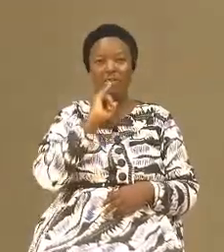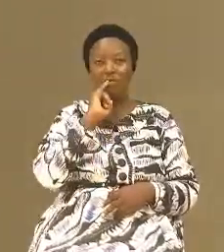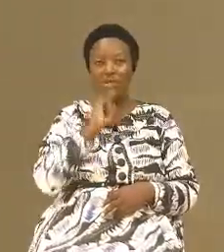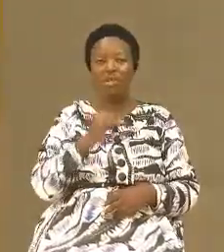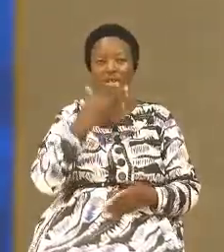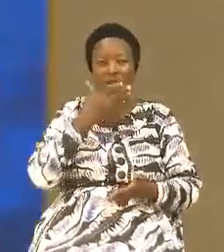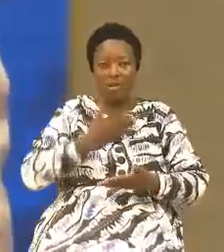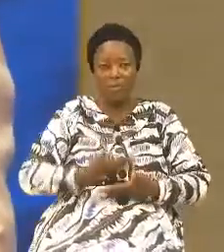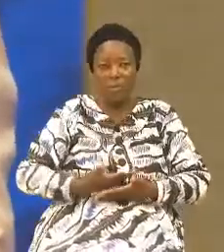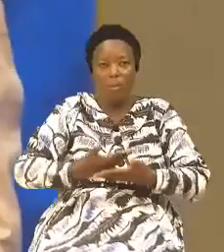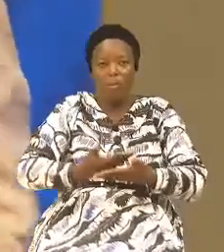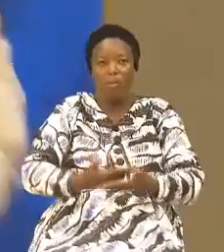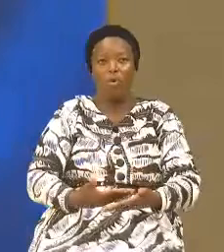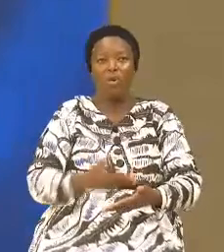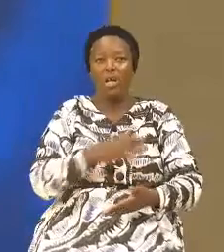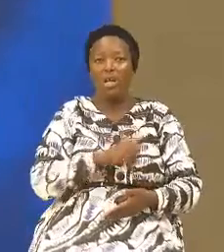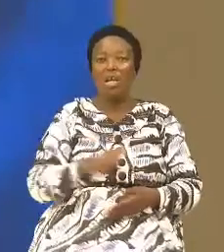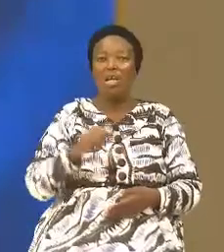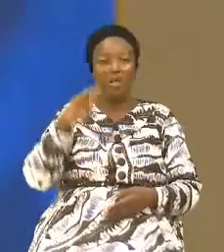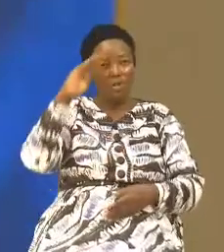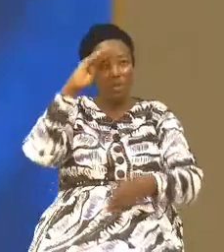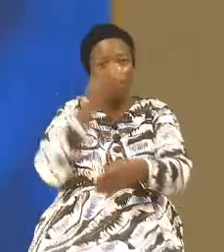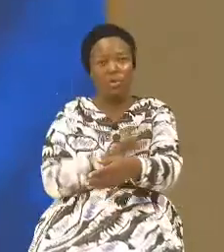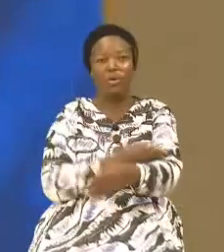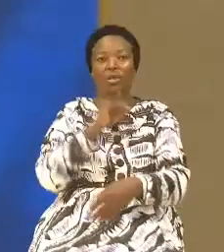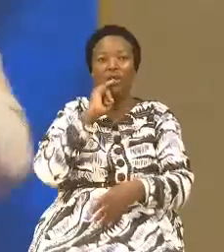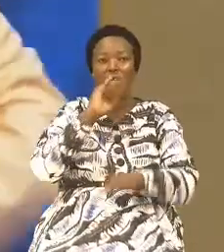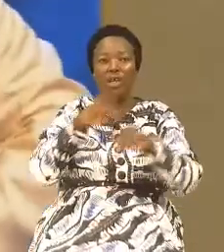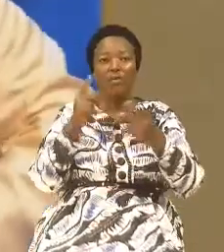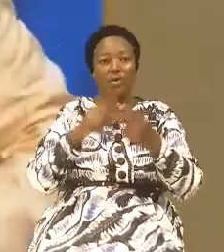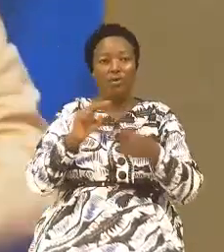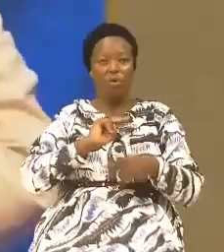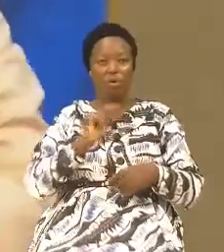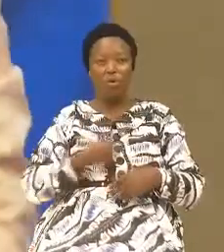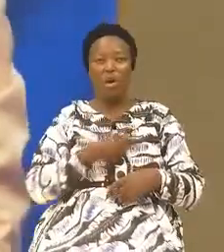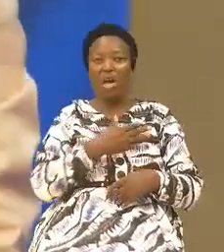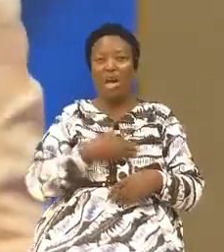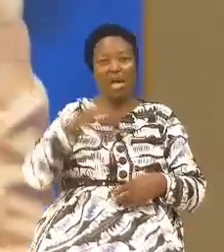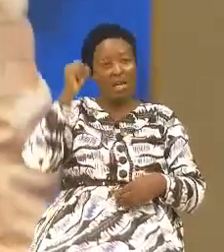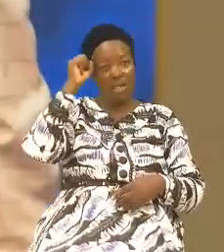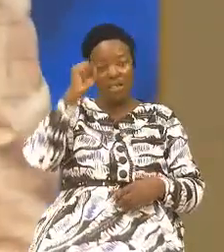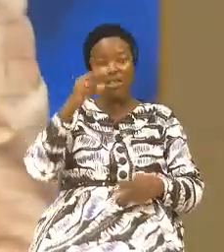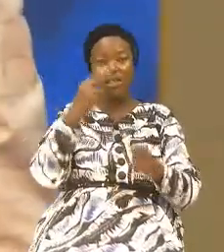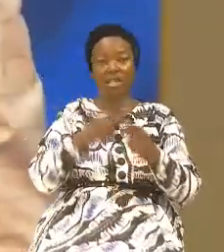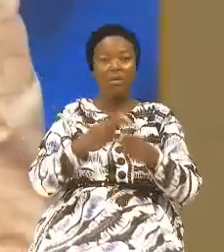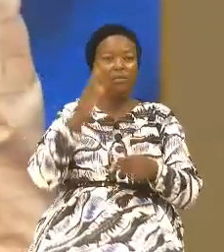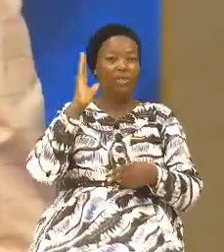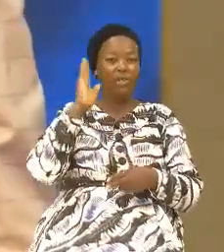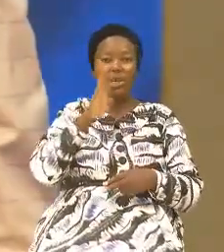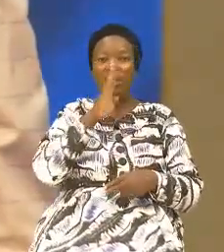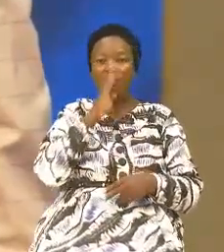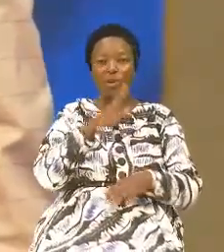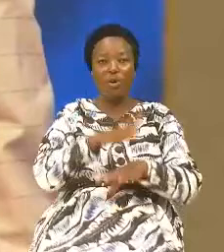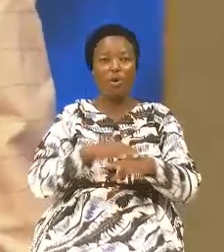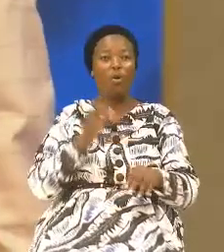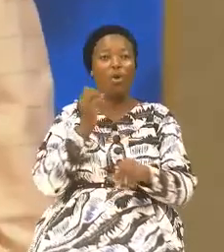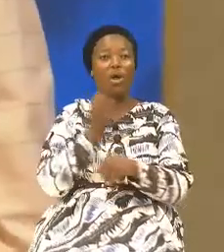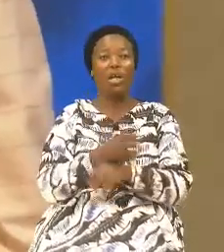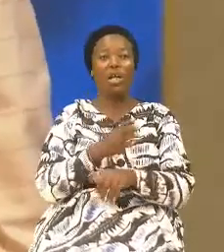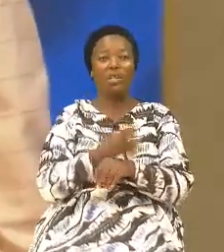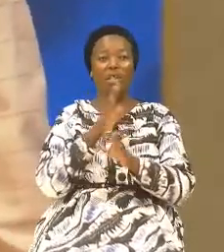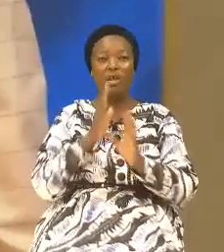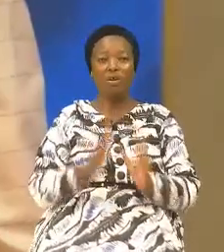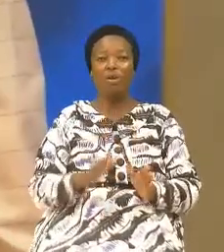son is given to us, and his name shall be called Counselor, the